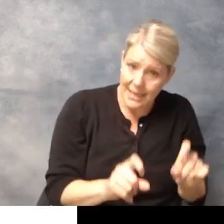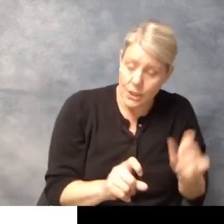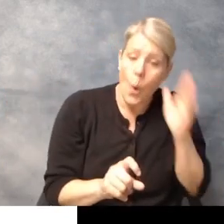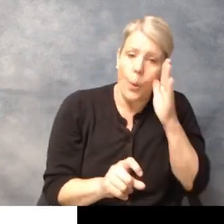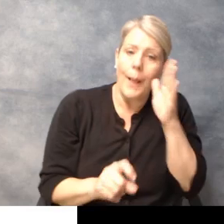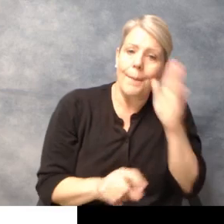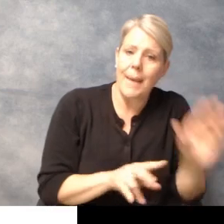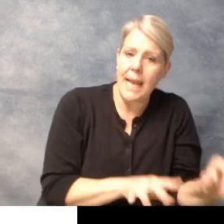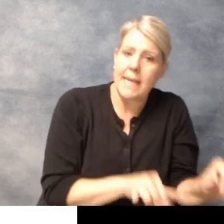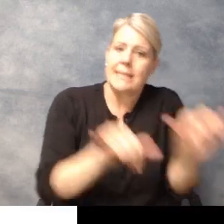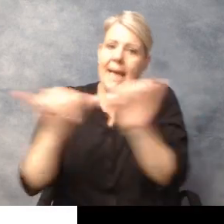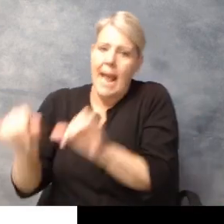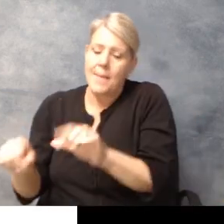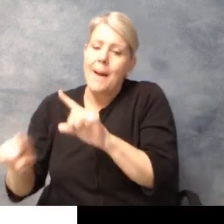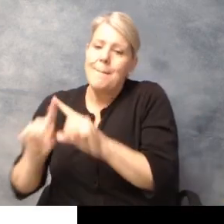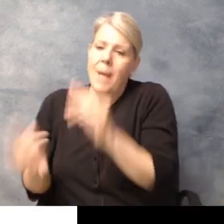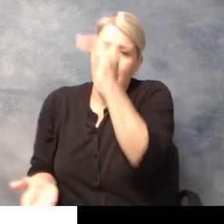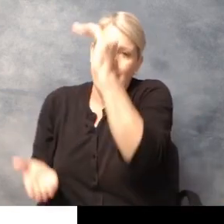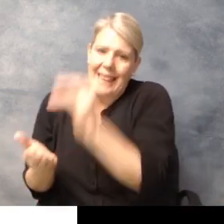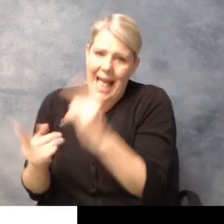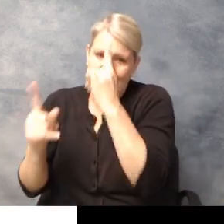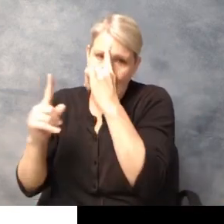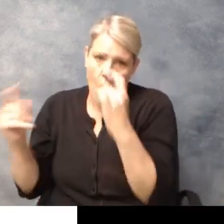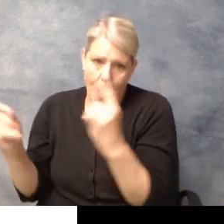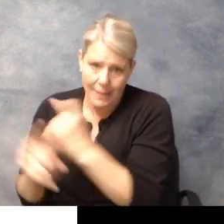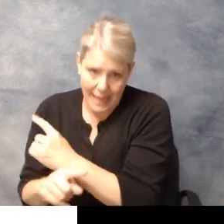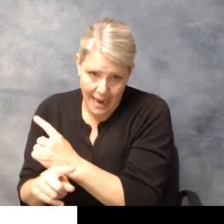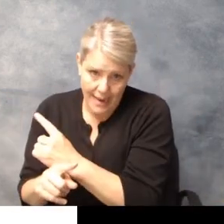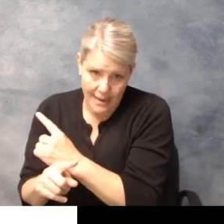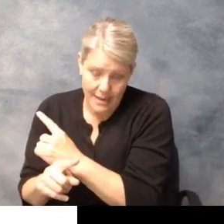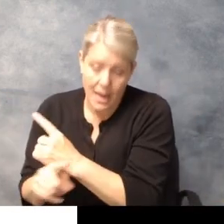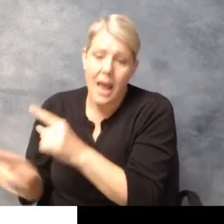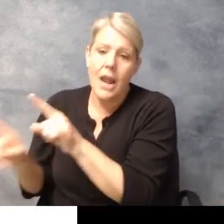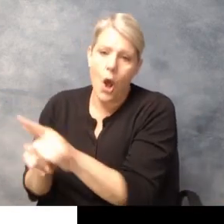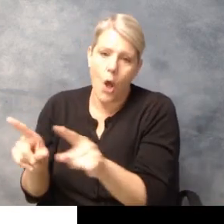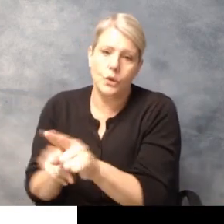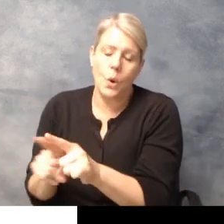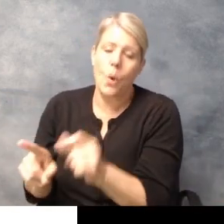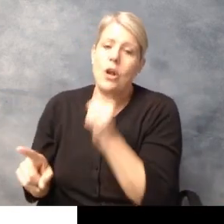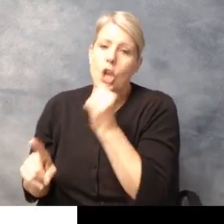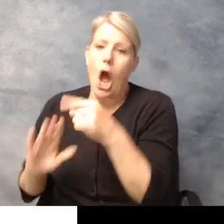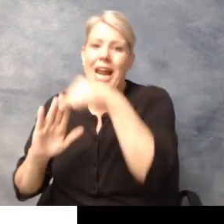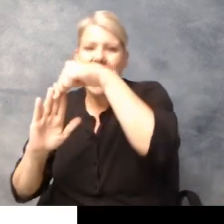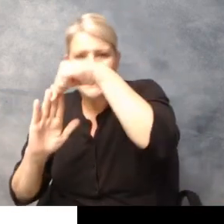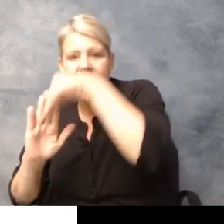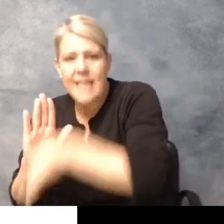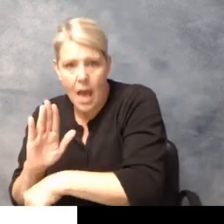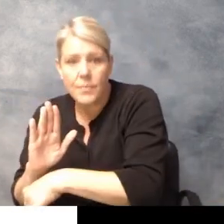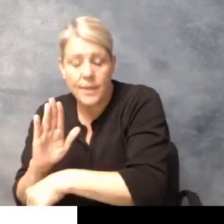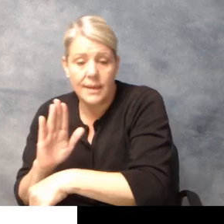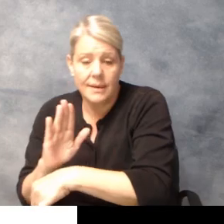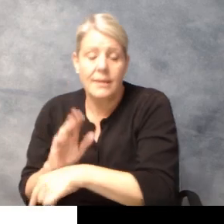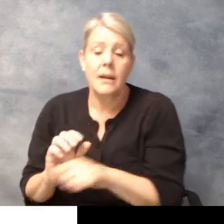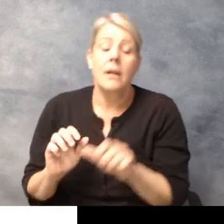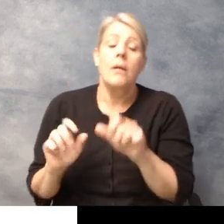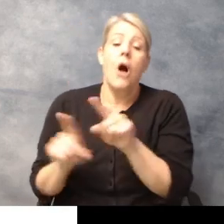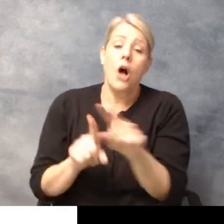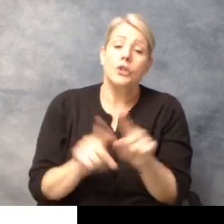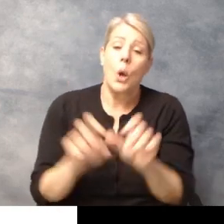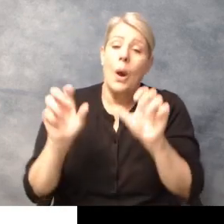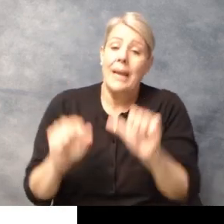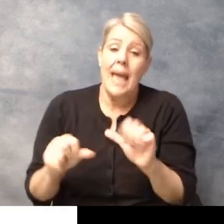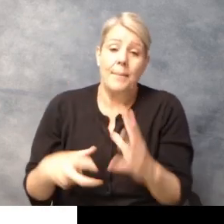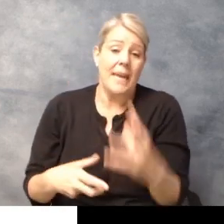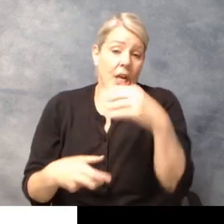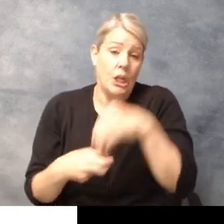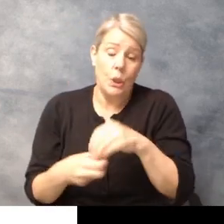and breadth, which means they are less complex and extensive, and they are eligible to be included on all